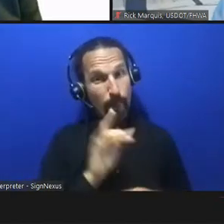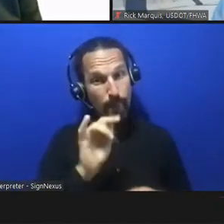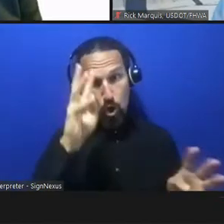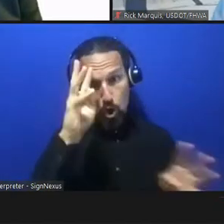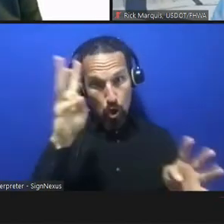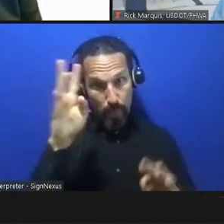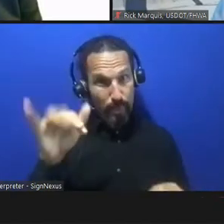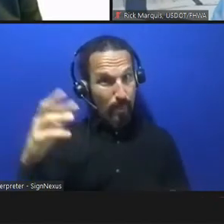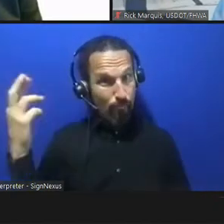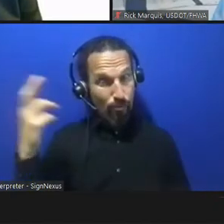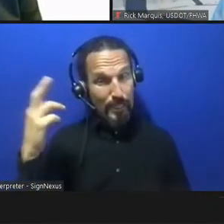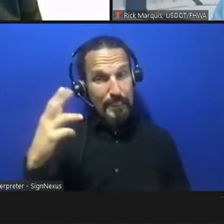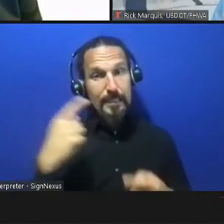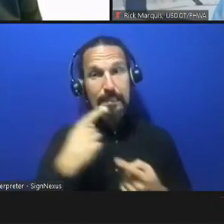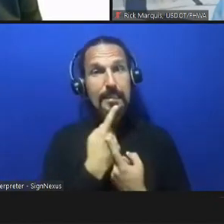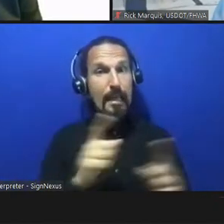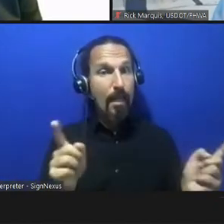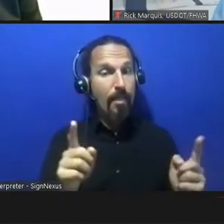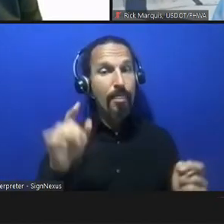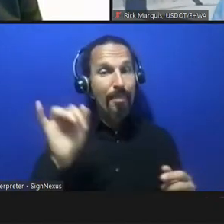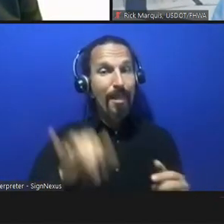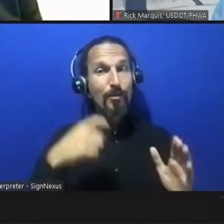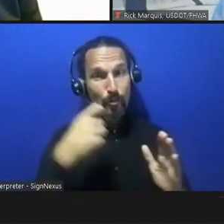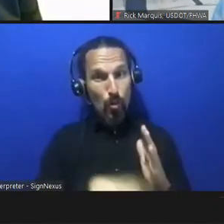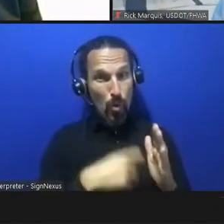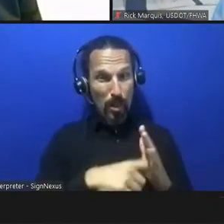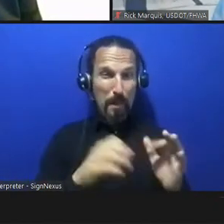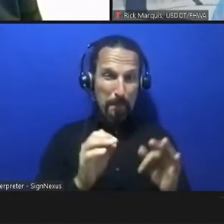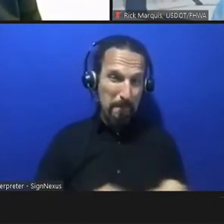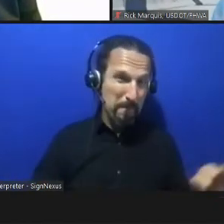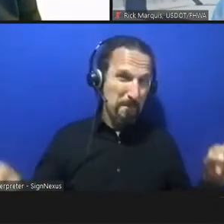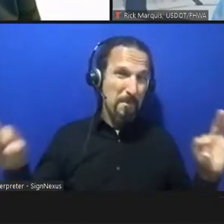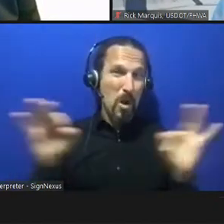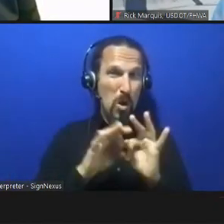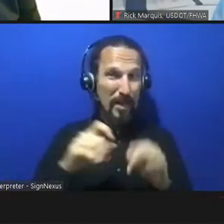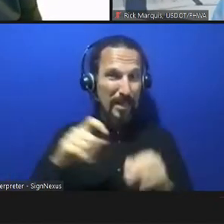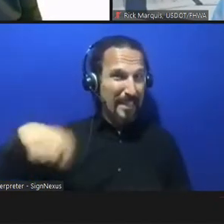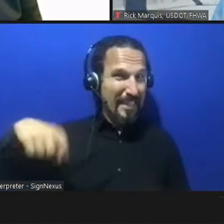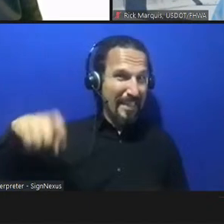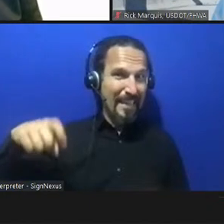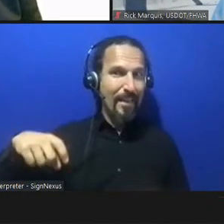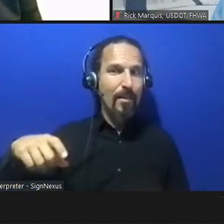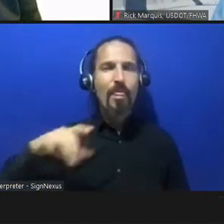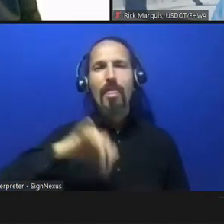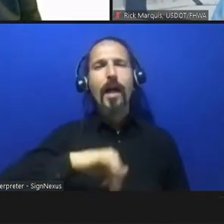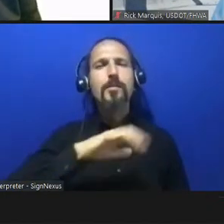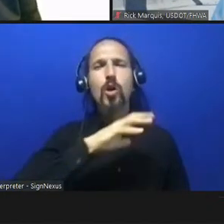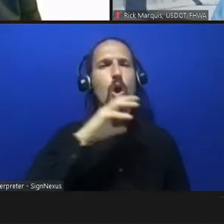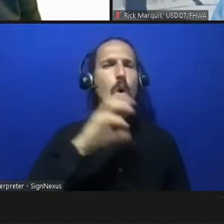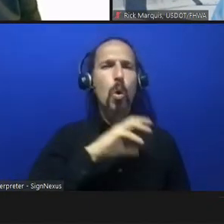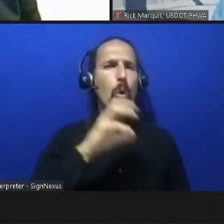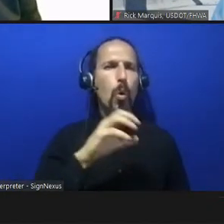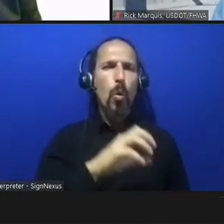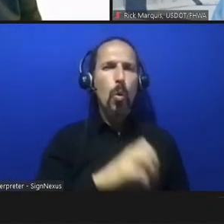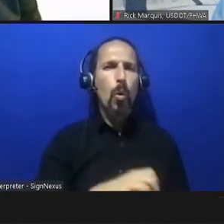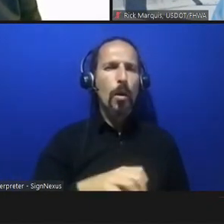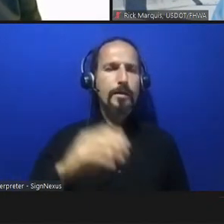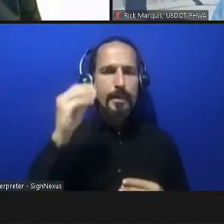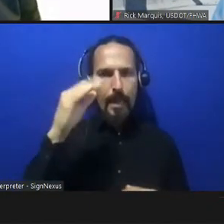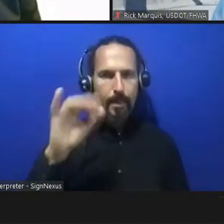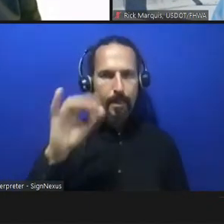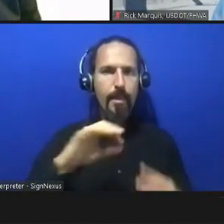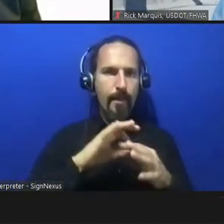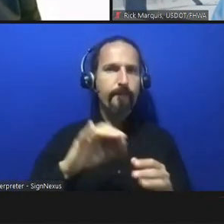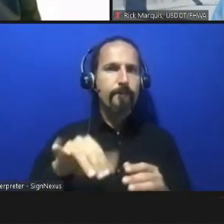the reasons to tell us this tolling is critically needed is very old that data regarding